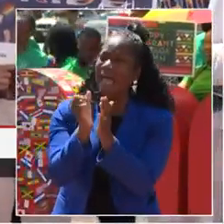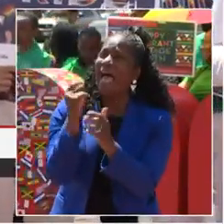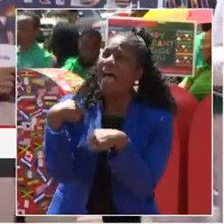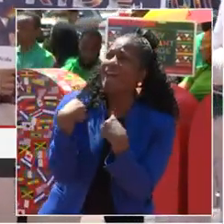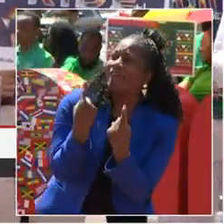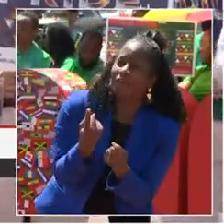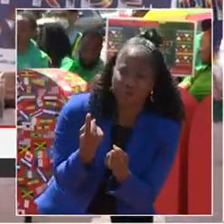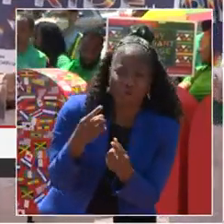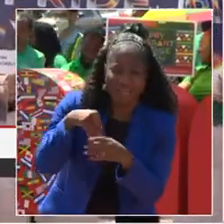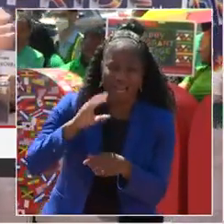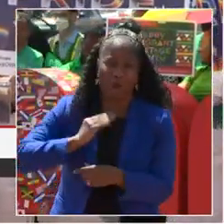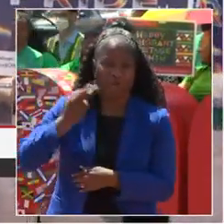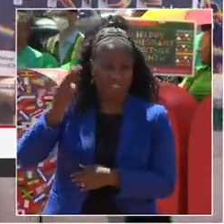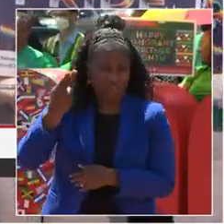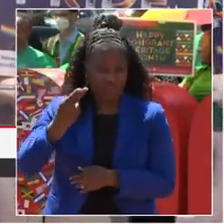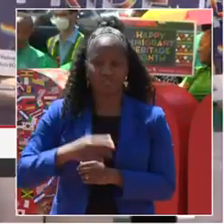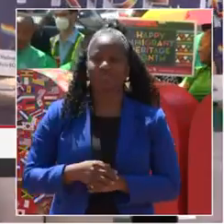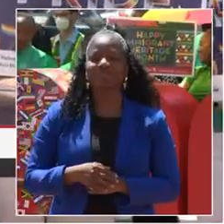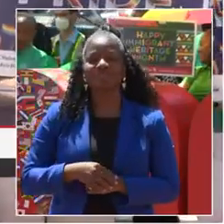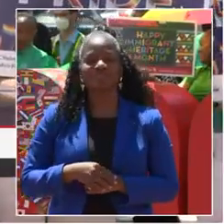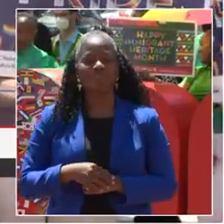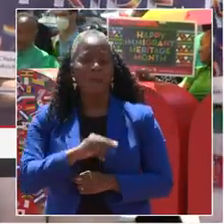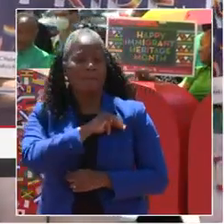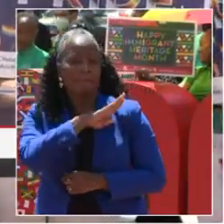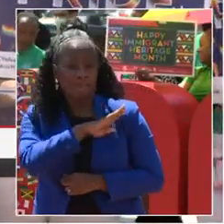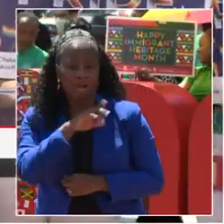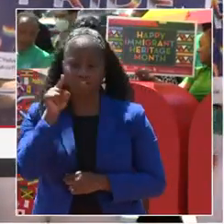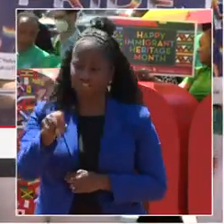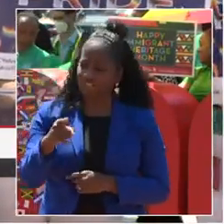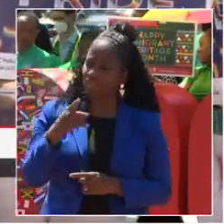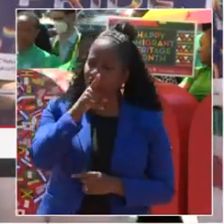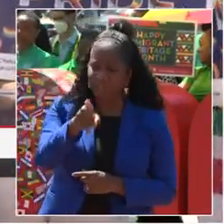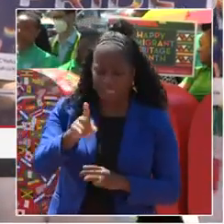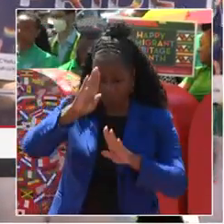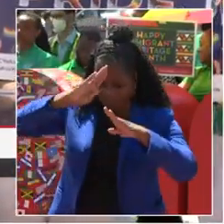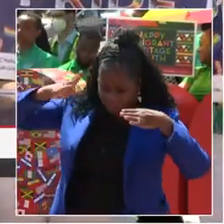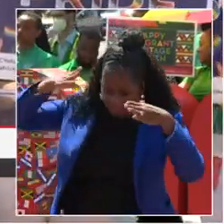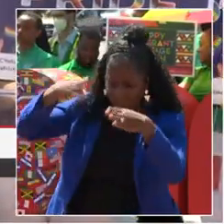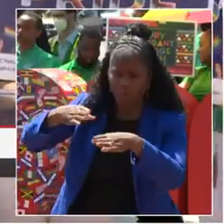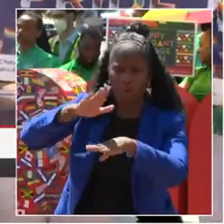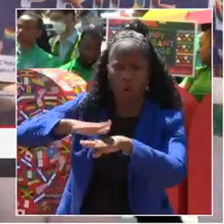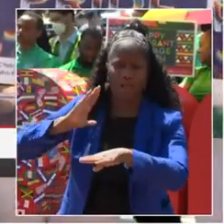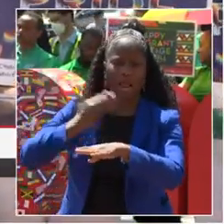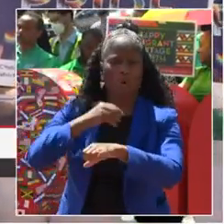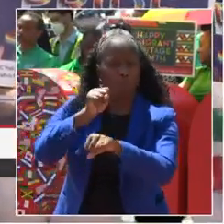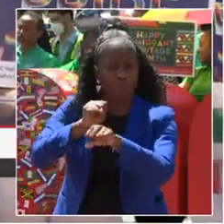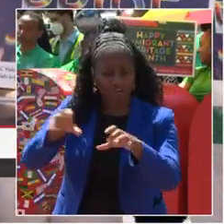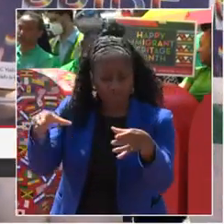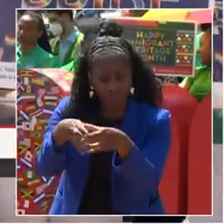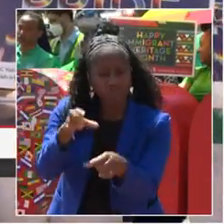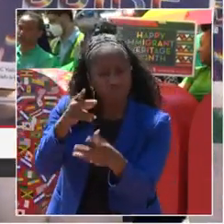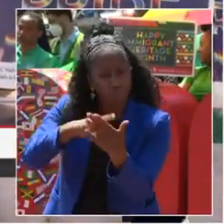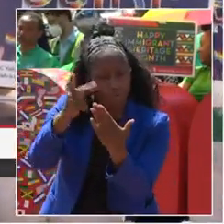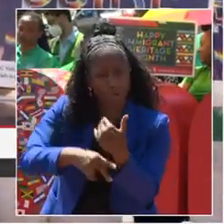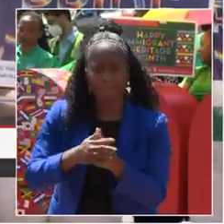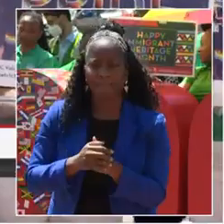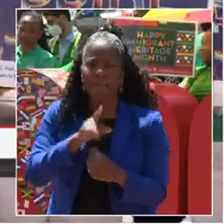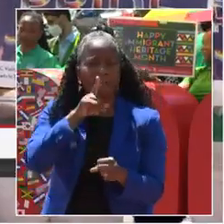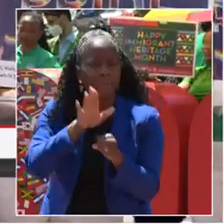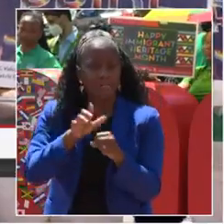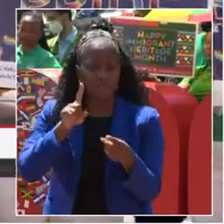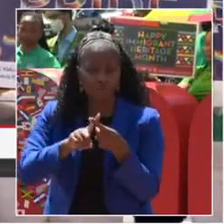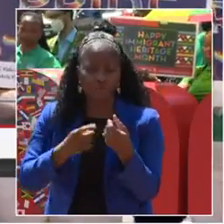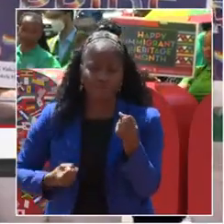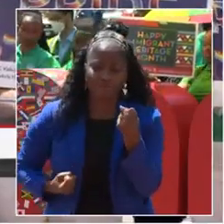DC's history, Mayor Muriel Bowser doubled down on the LGBTQ plus workforce program, committed to funding